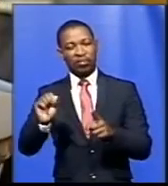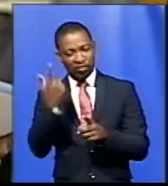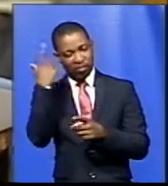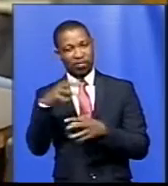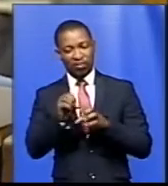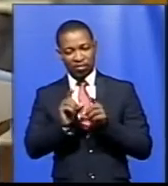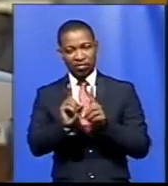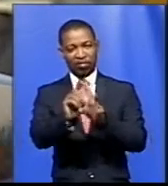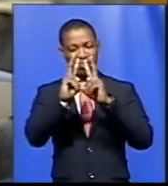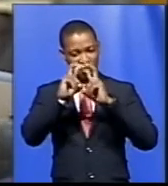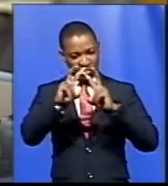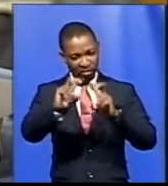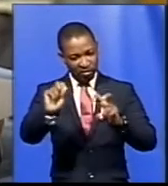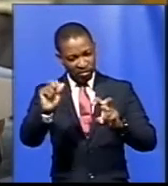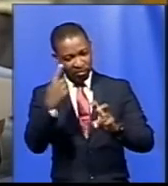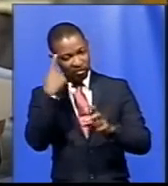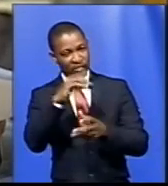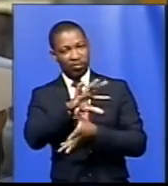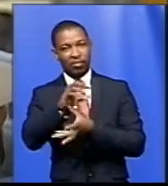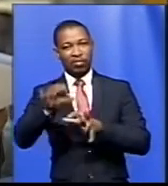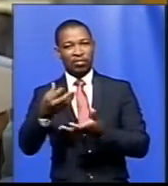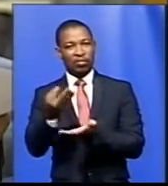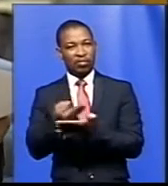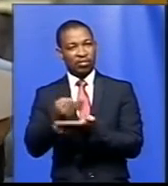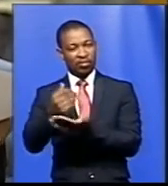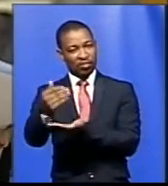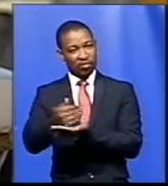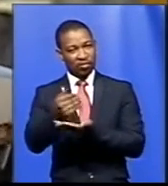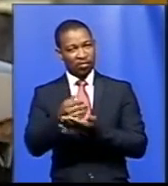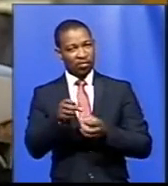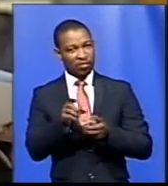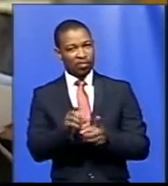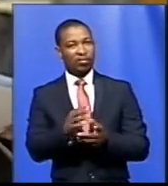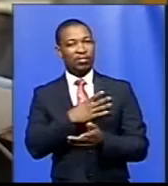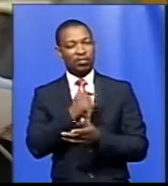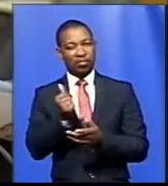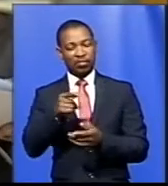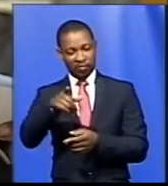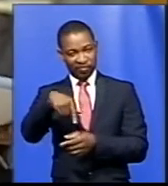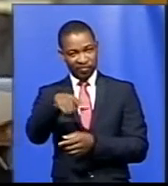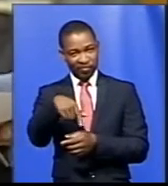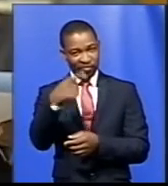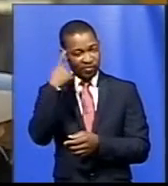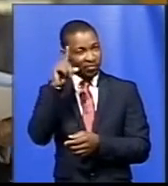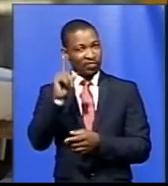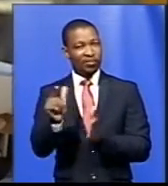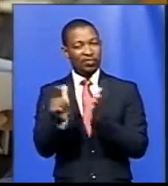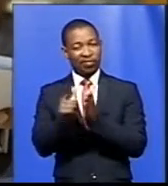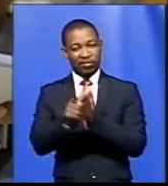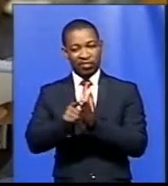each of these financing instruments. There is opportunity cost. And within the provisions of the relevant